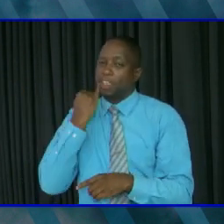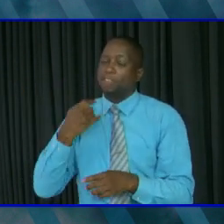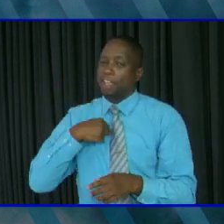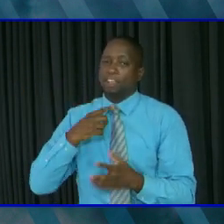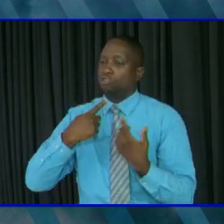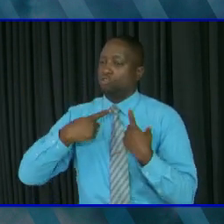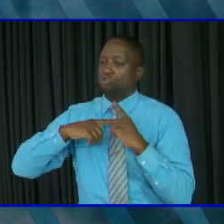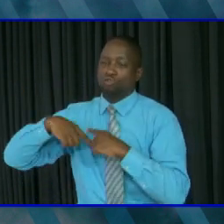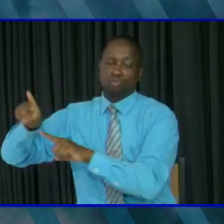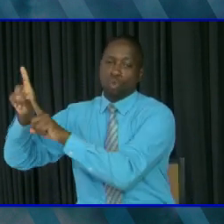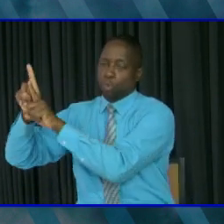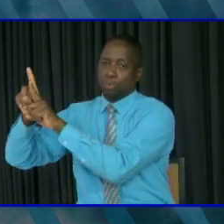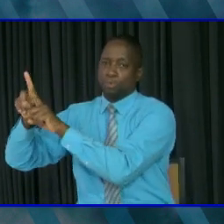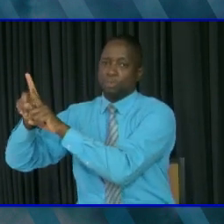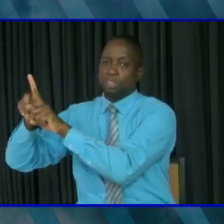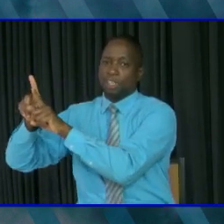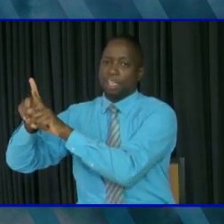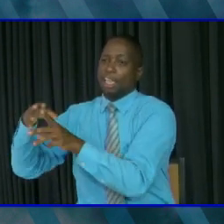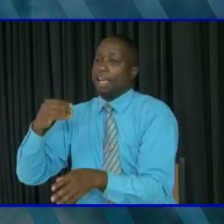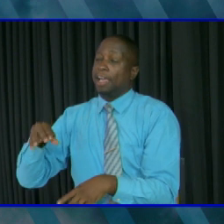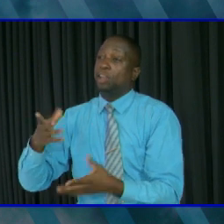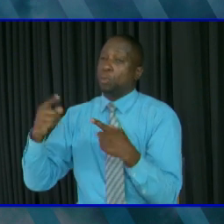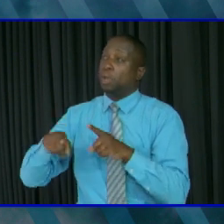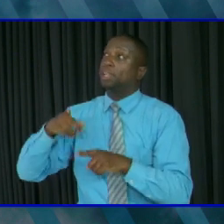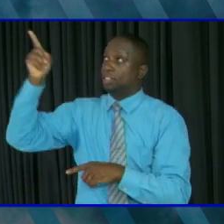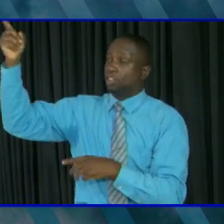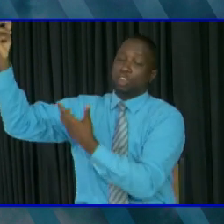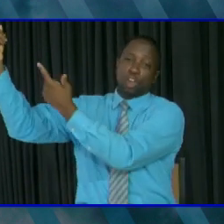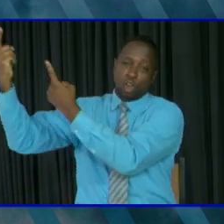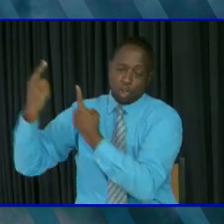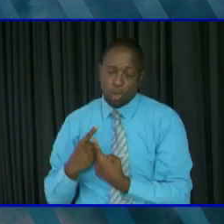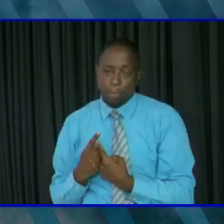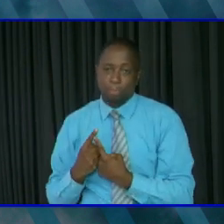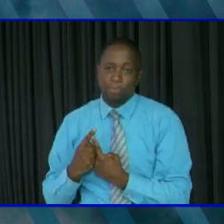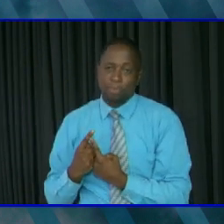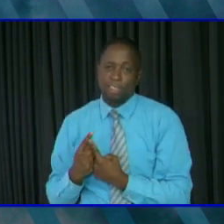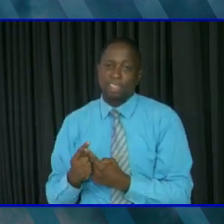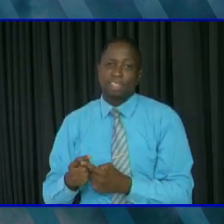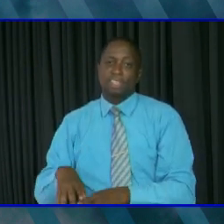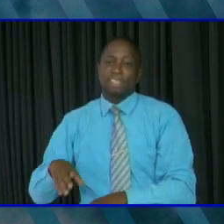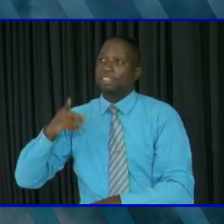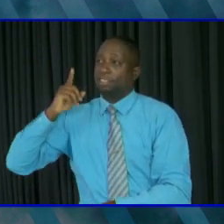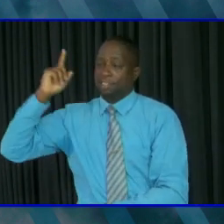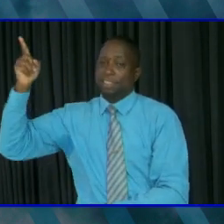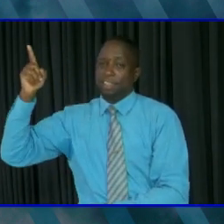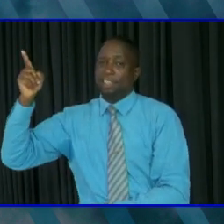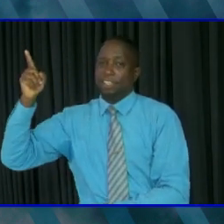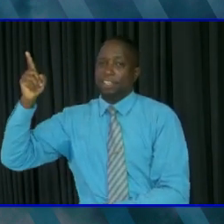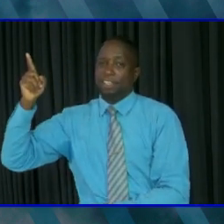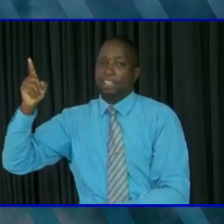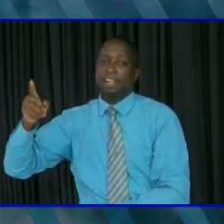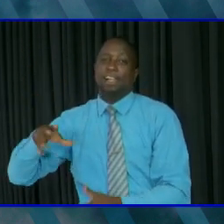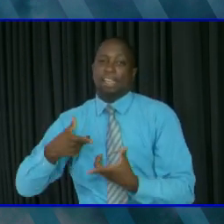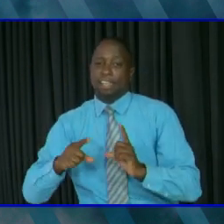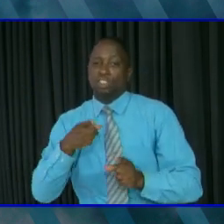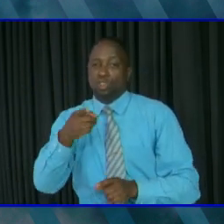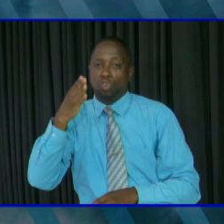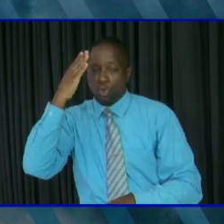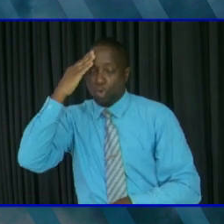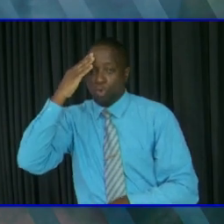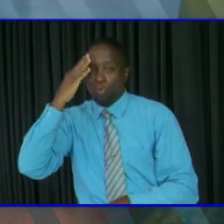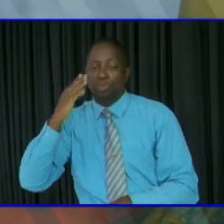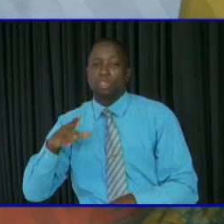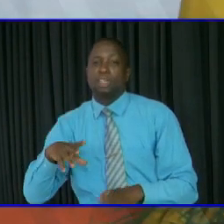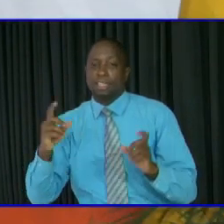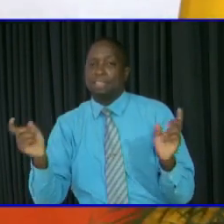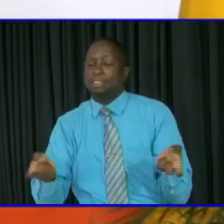reprove the world of sin." So when the Holy Spirit comes, the Holy Spirit will help you to know that you have sinned. The